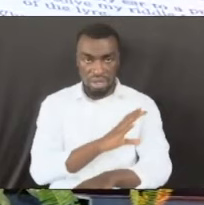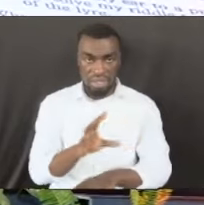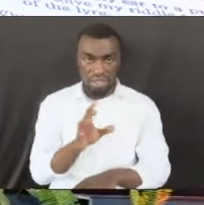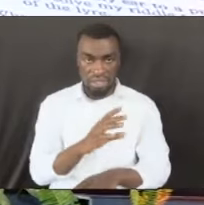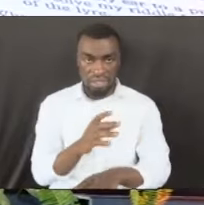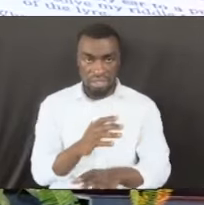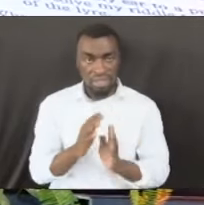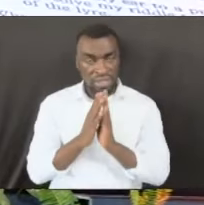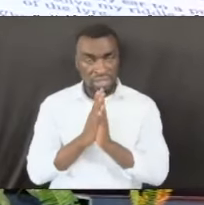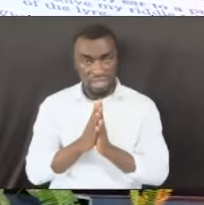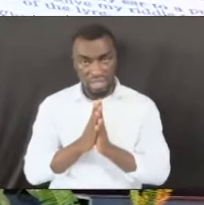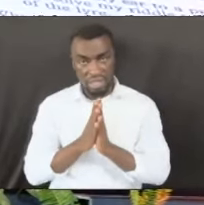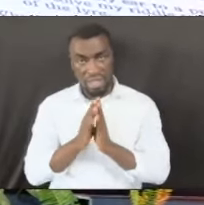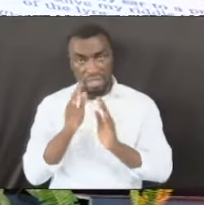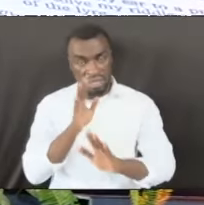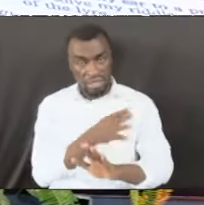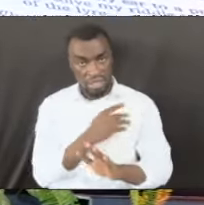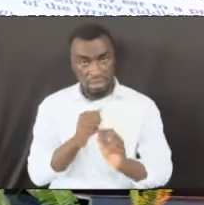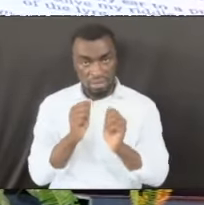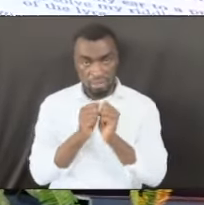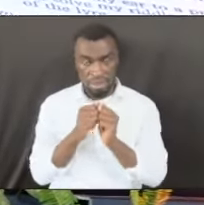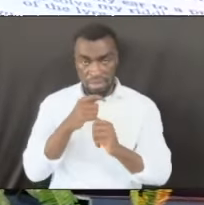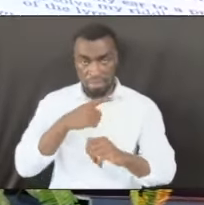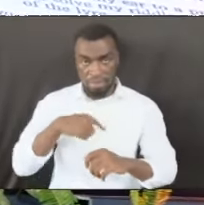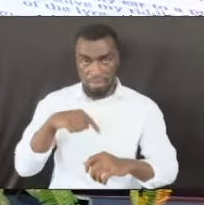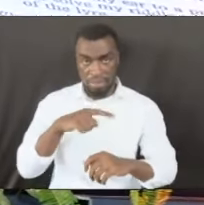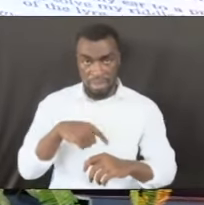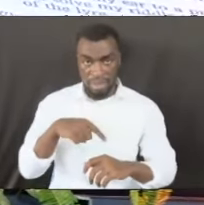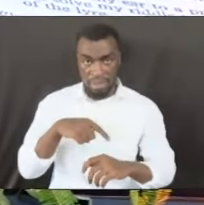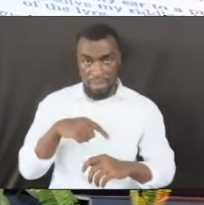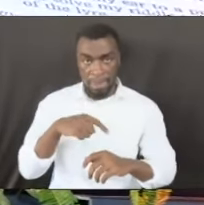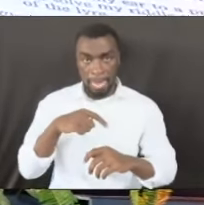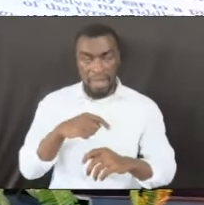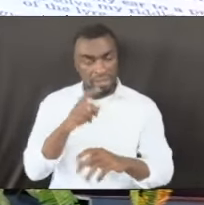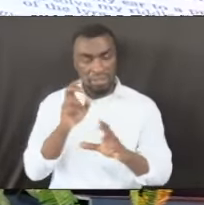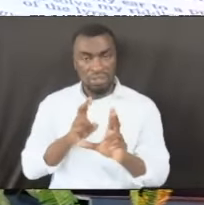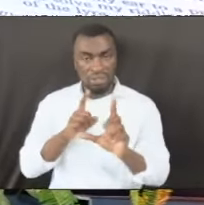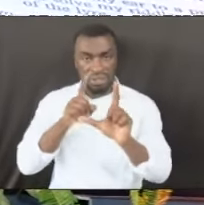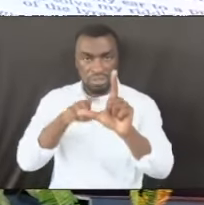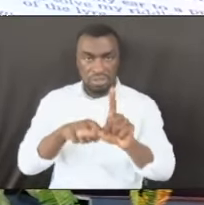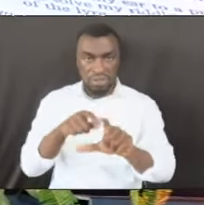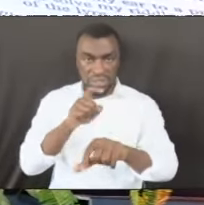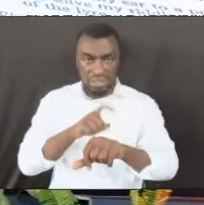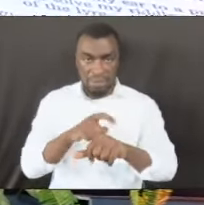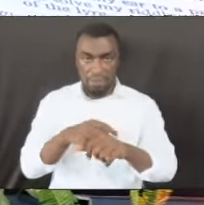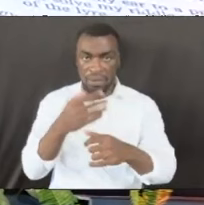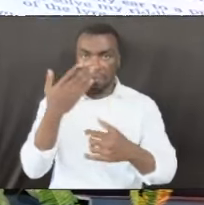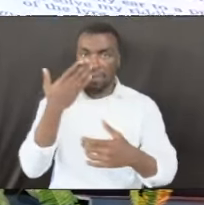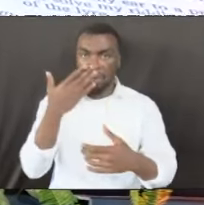pray. You can only join me in the chorus when you are through with the prayer items. Let's start.